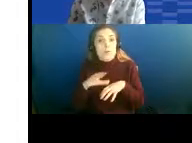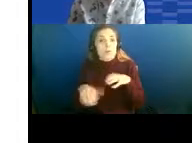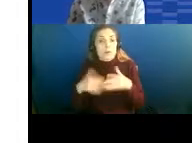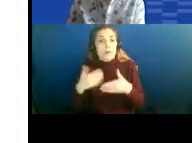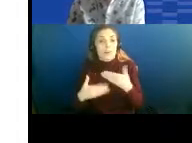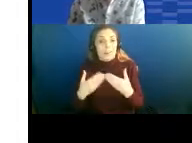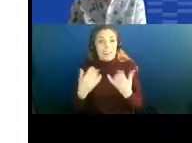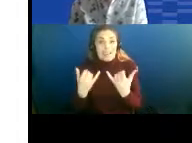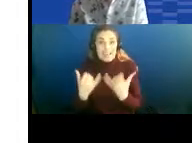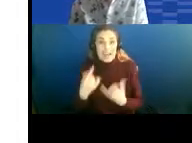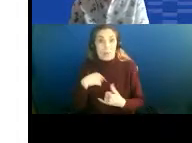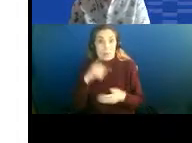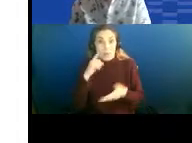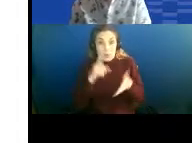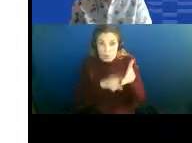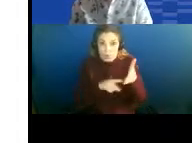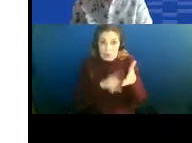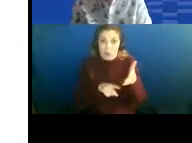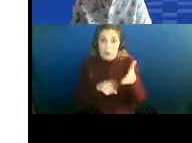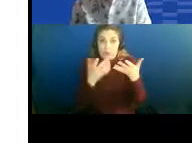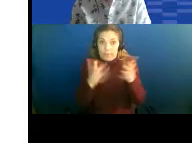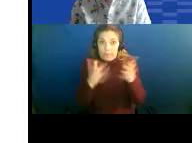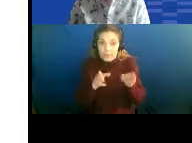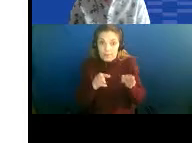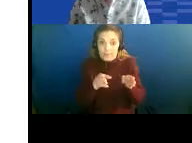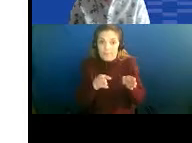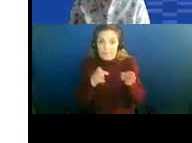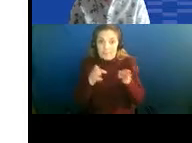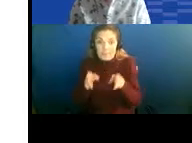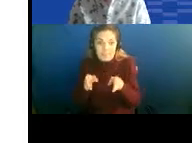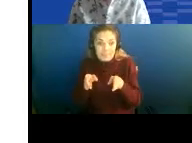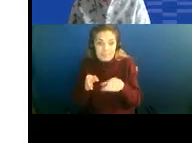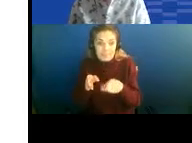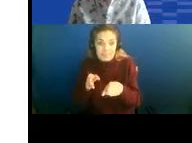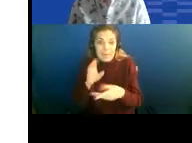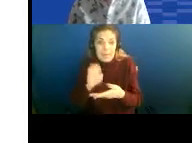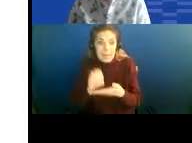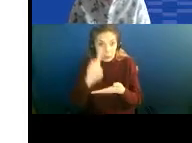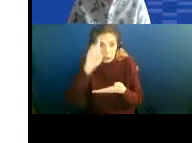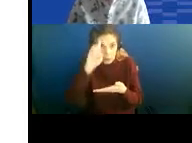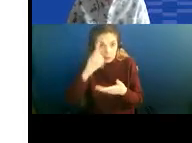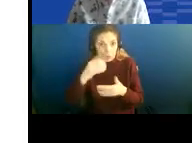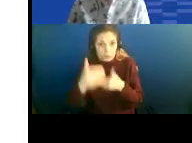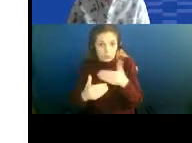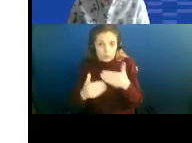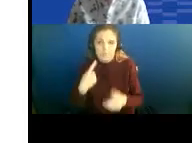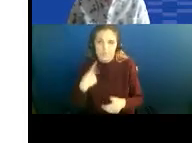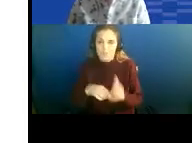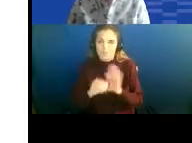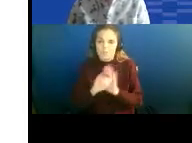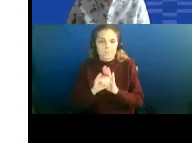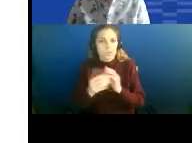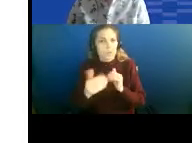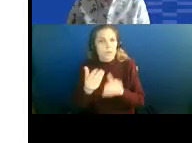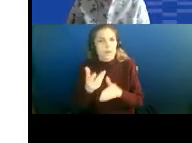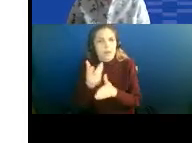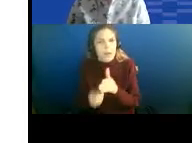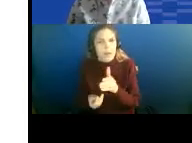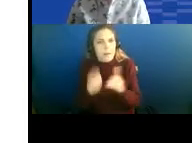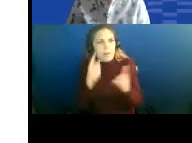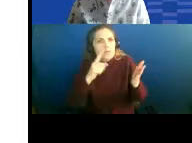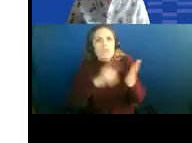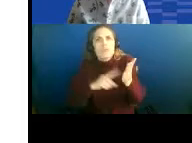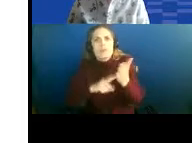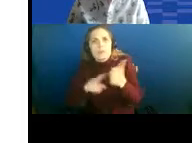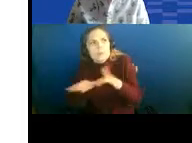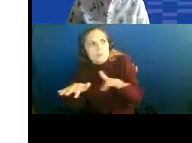recognizing this clearly identified gap in the research related to dementia and care, in 2SLGBTQI communities, as